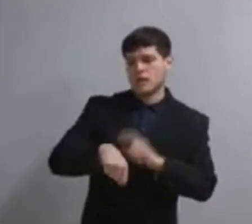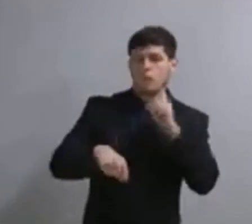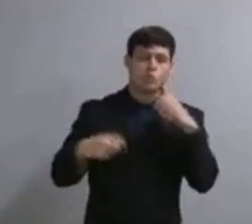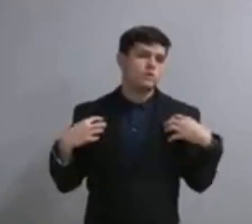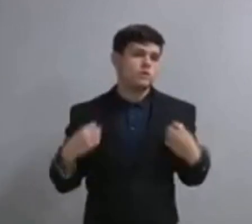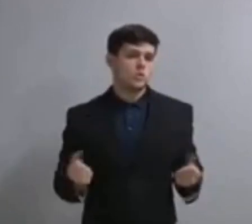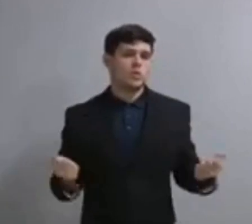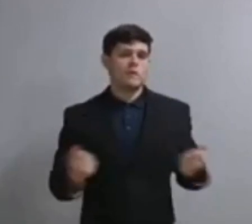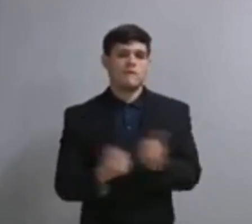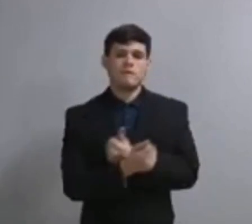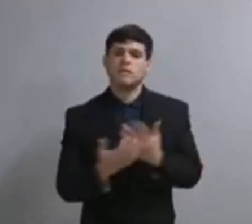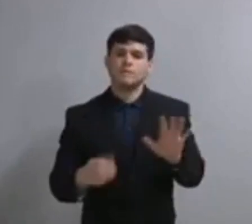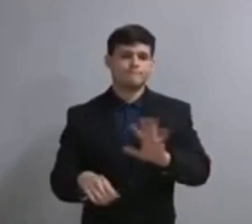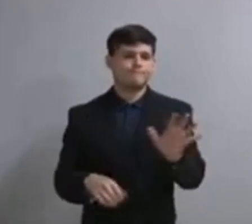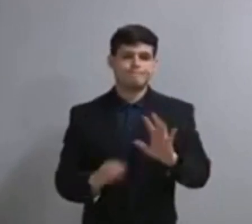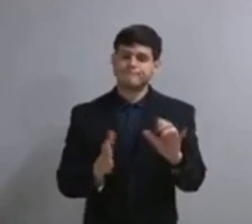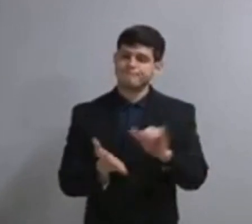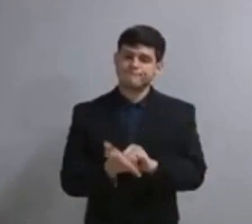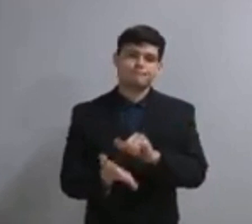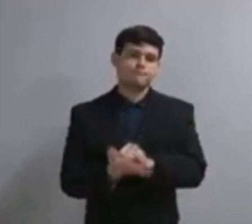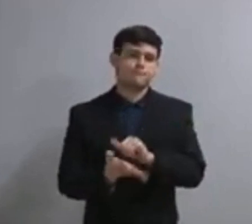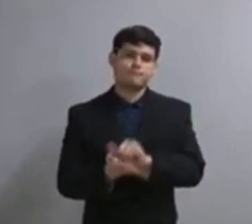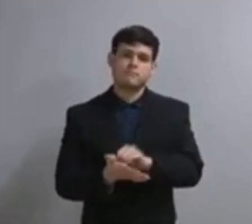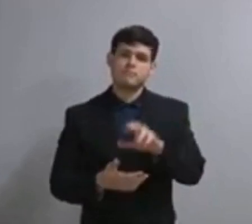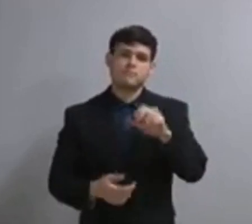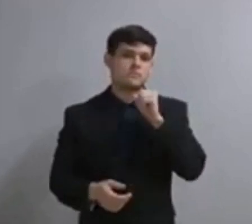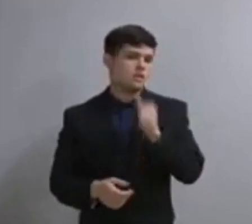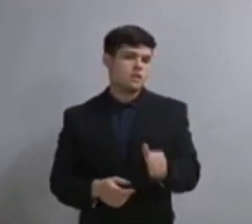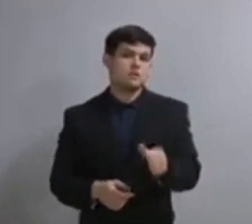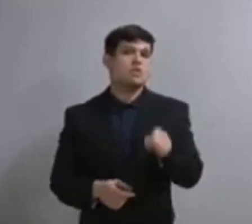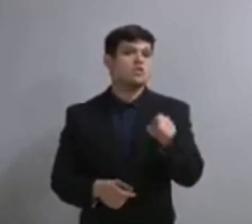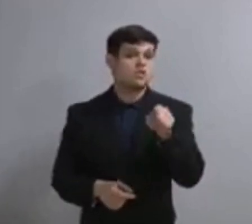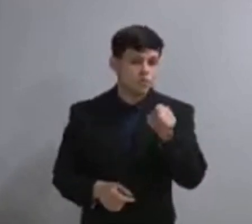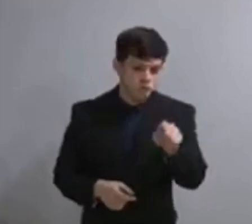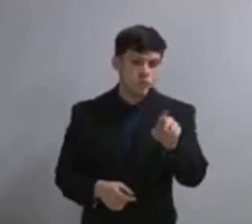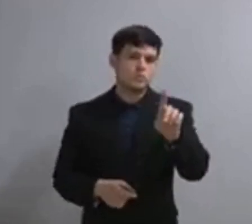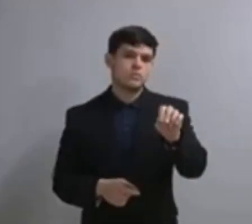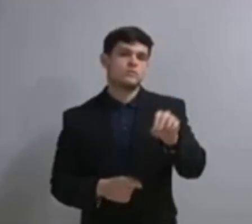everything. No, it does not. You do.